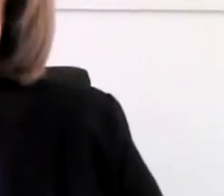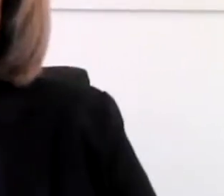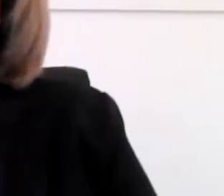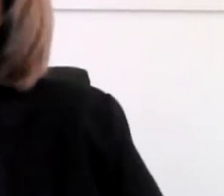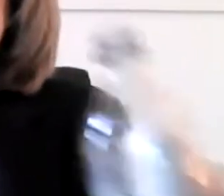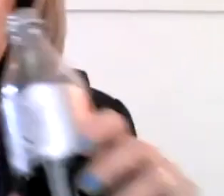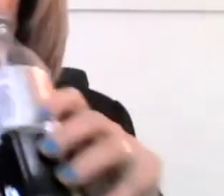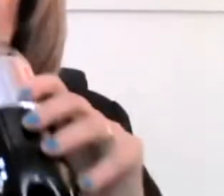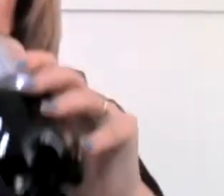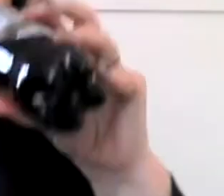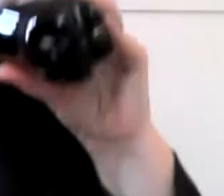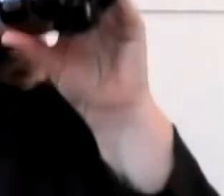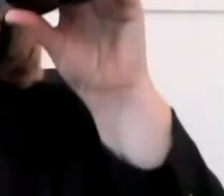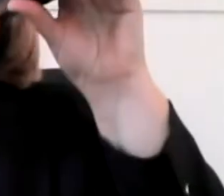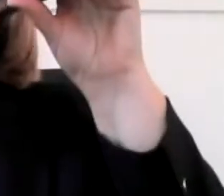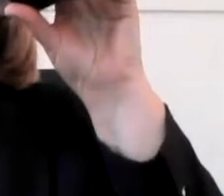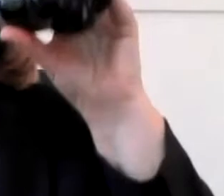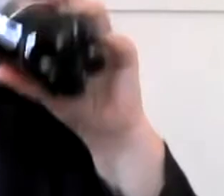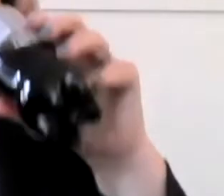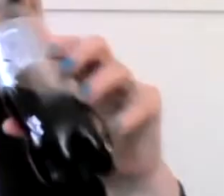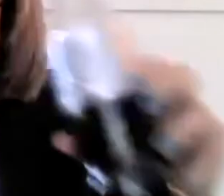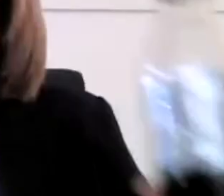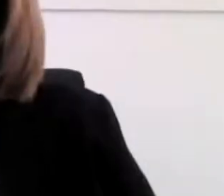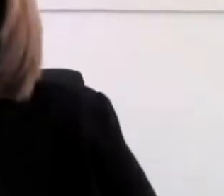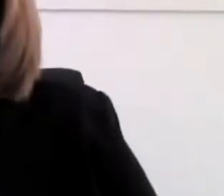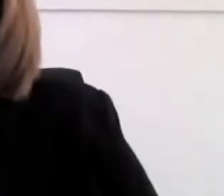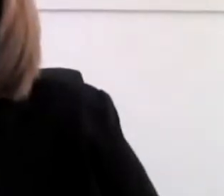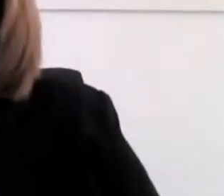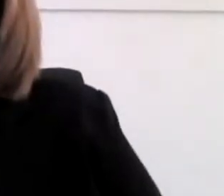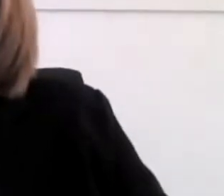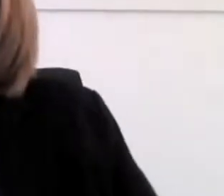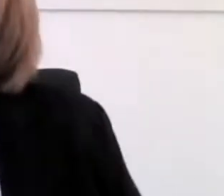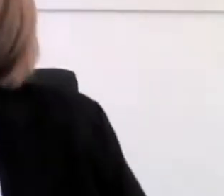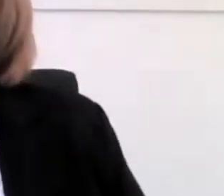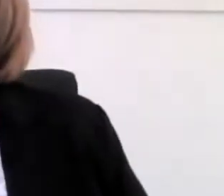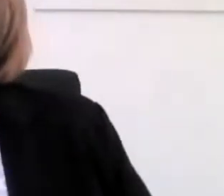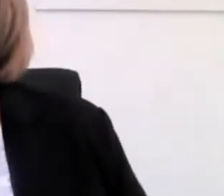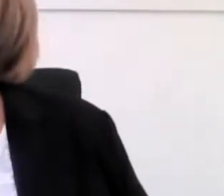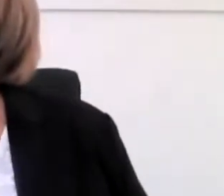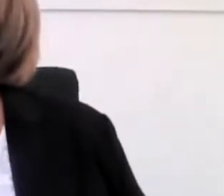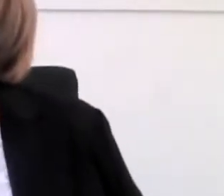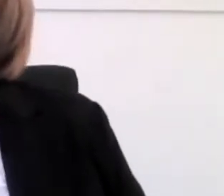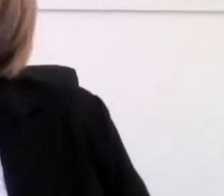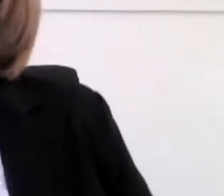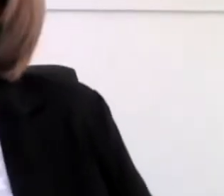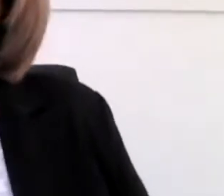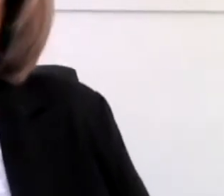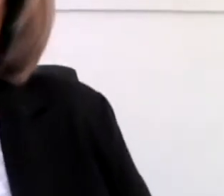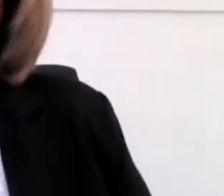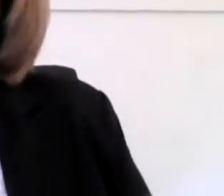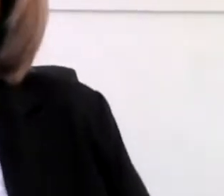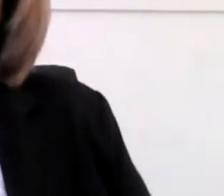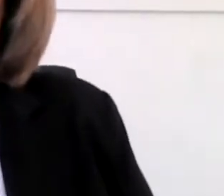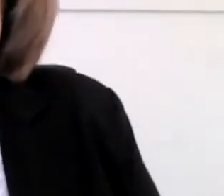the 10 ACEs and whether or not they're looking to change